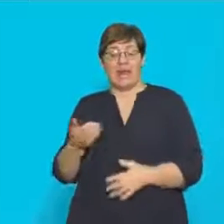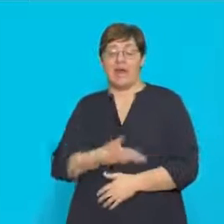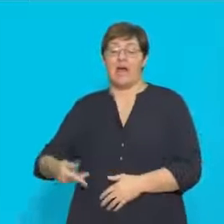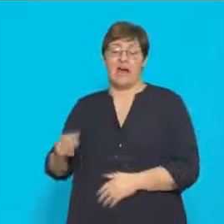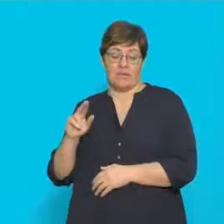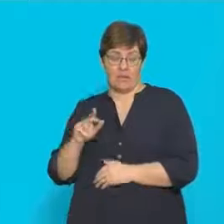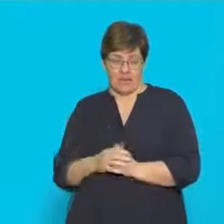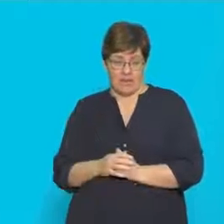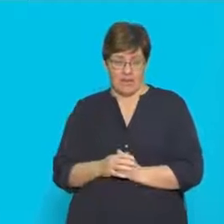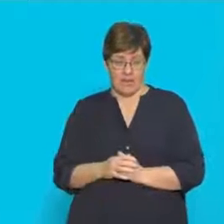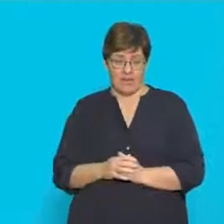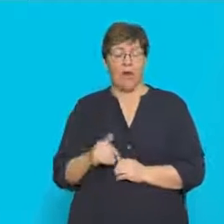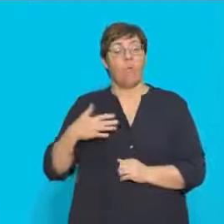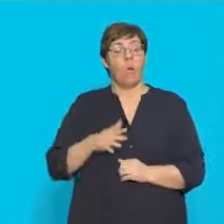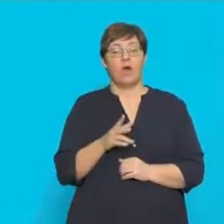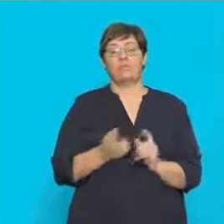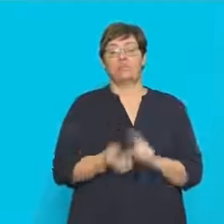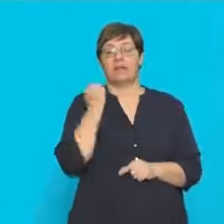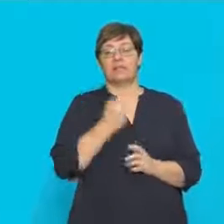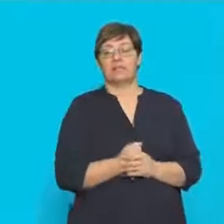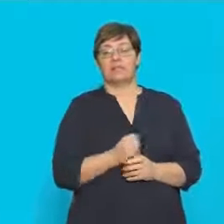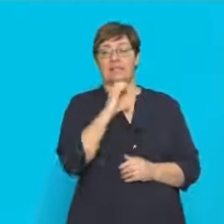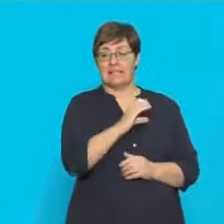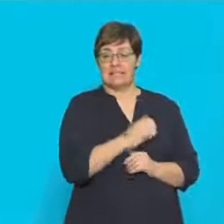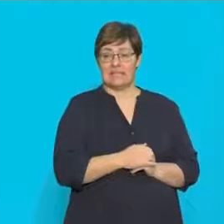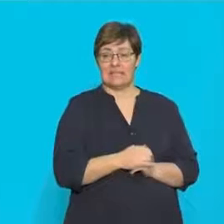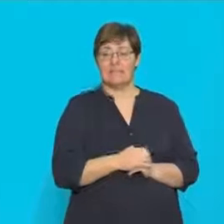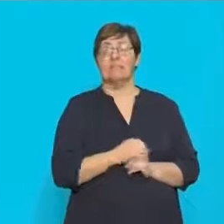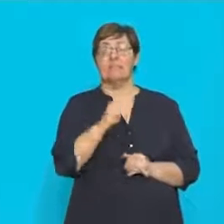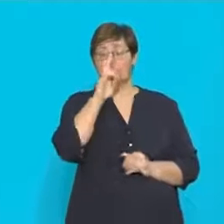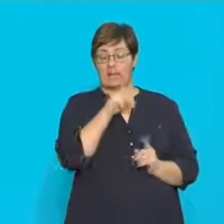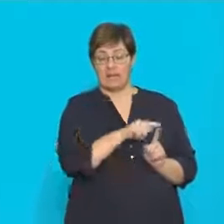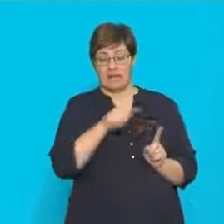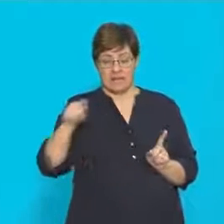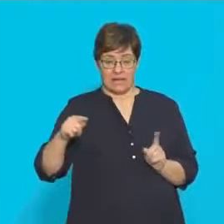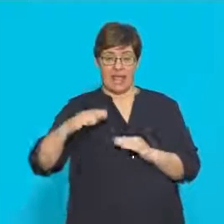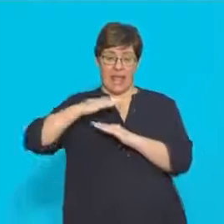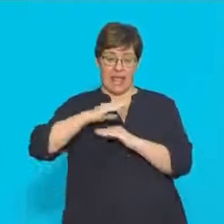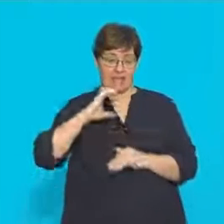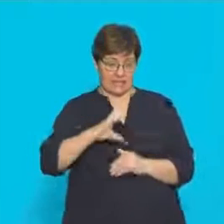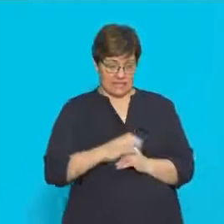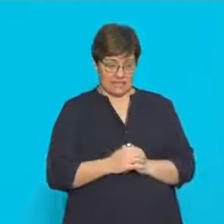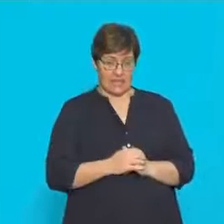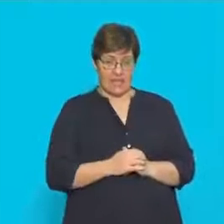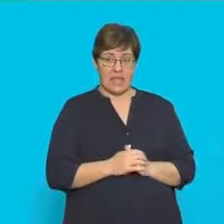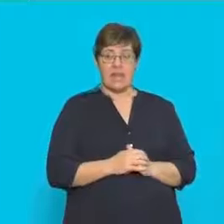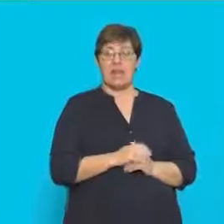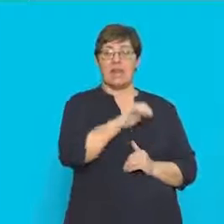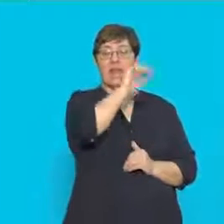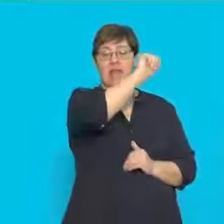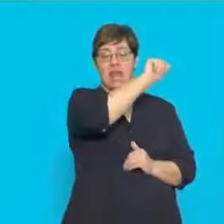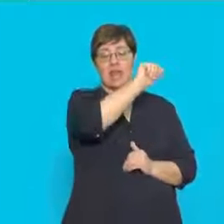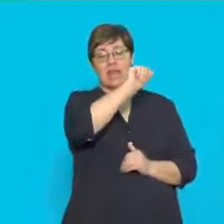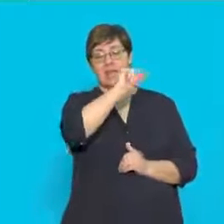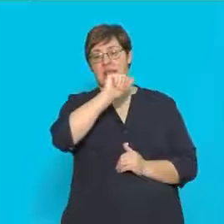pair. So if I wanted to find C, I need to be given angle C and any other